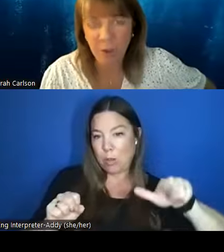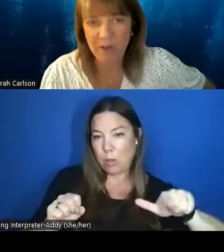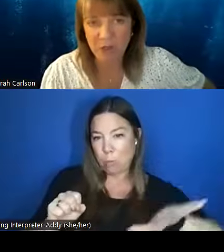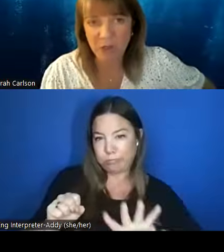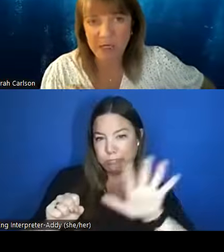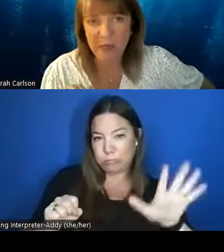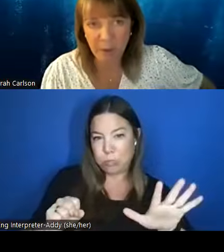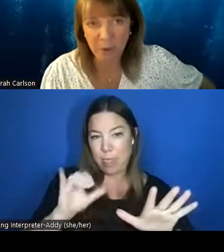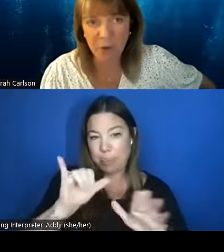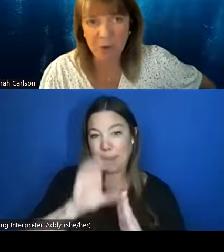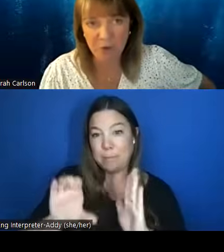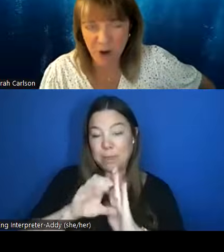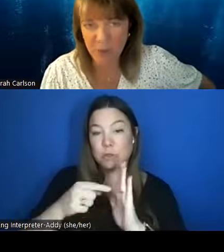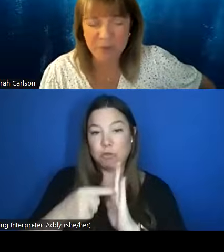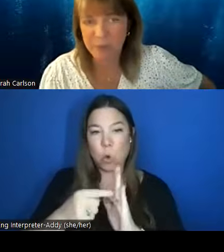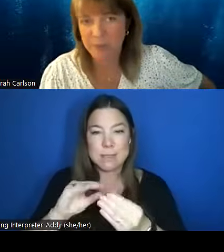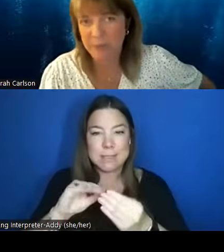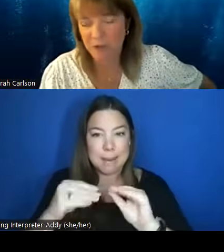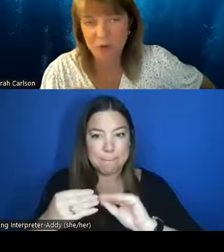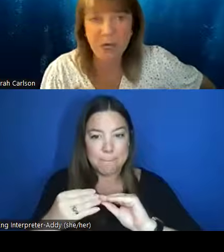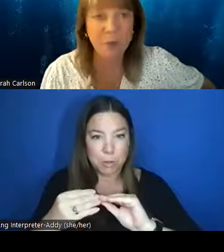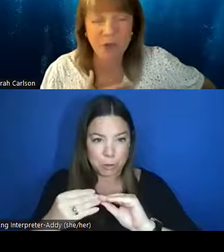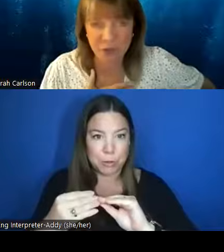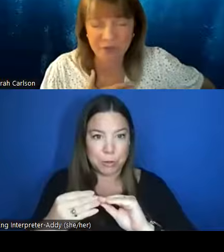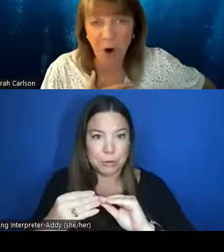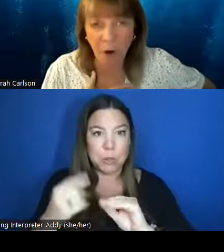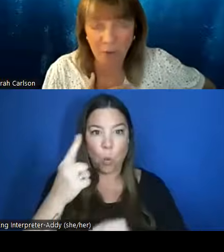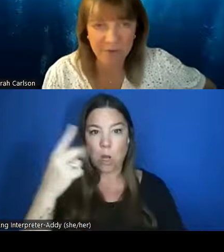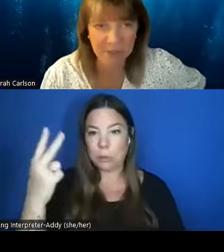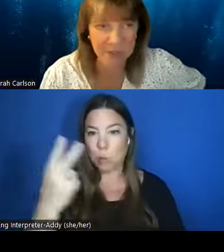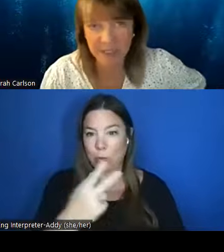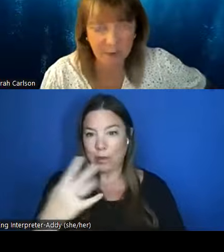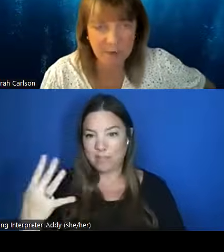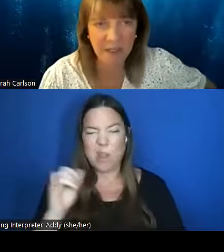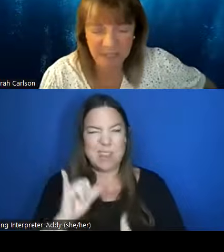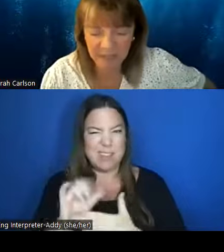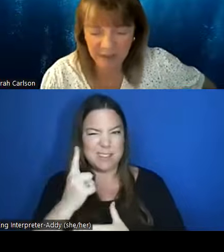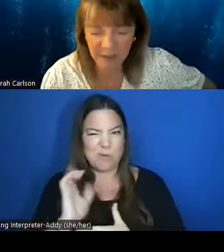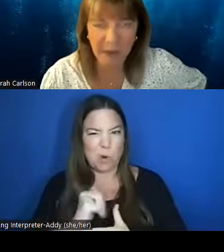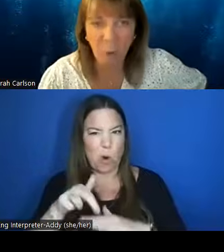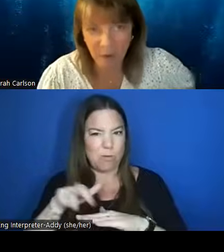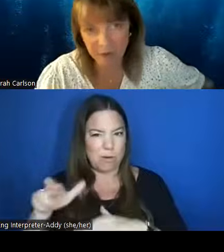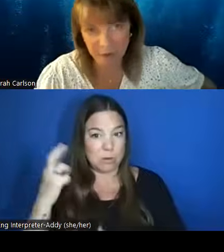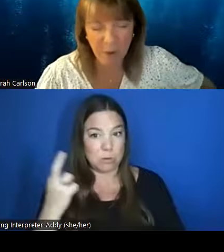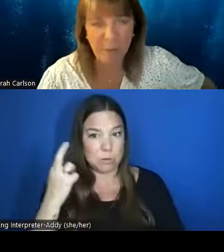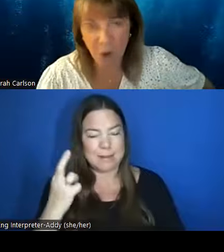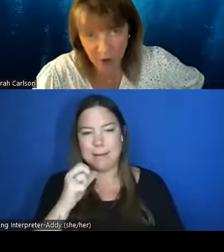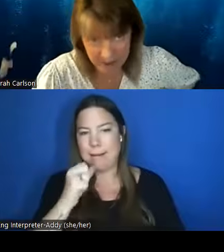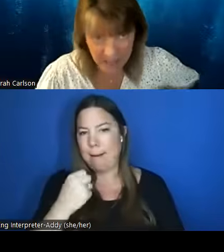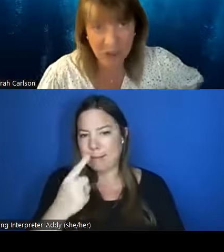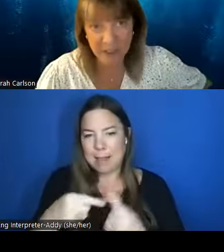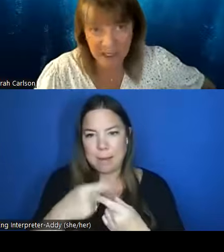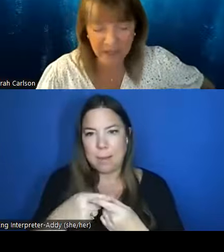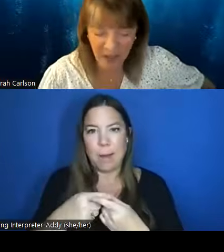graphic, we've actually numbered the drums, but those numbers are just for our reference. They don't tell us anything about where the drum